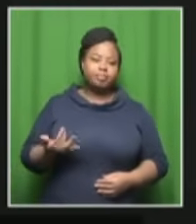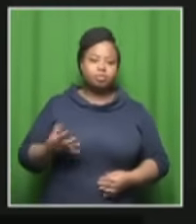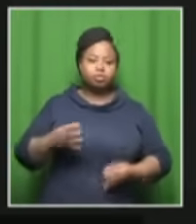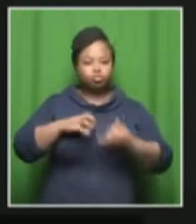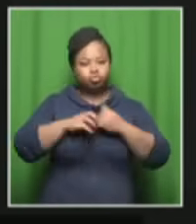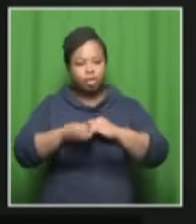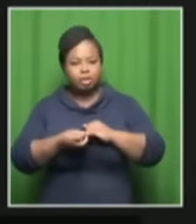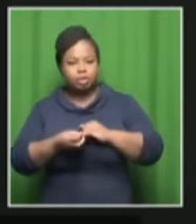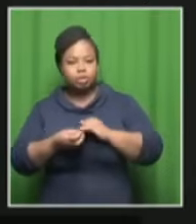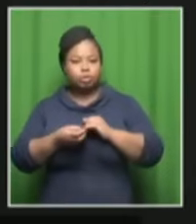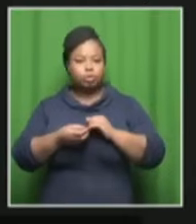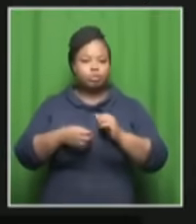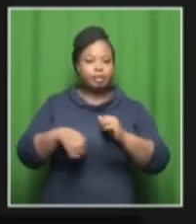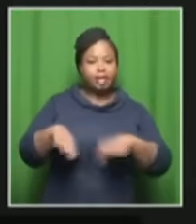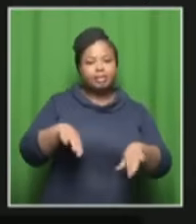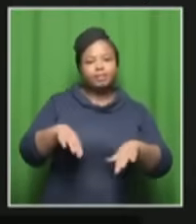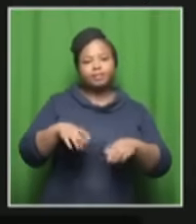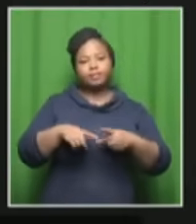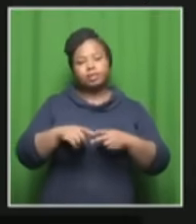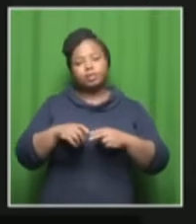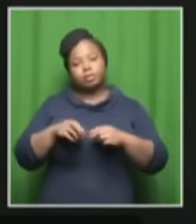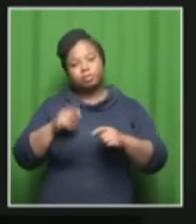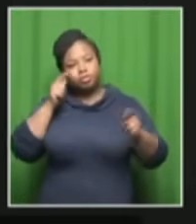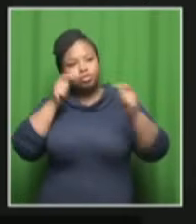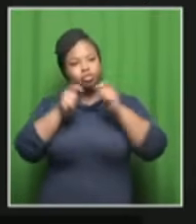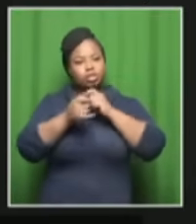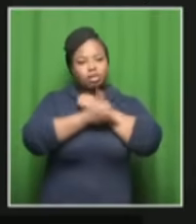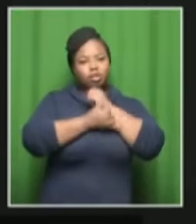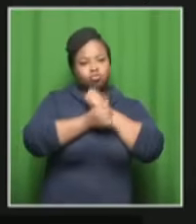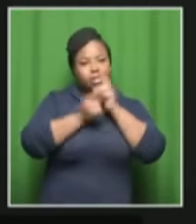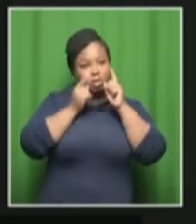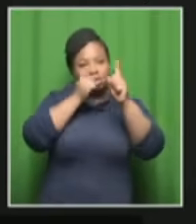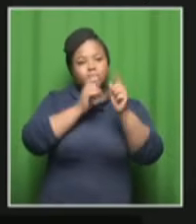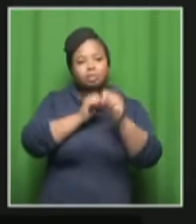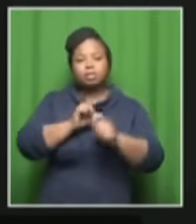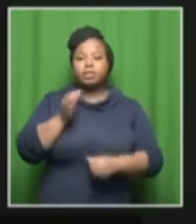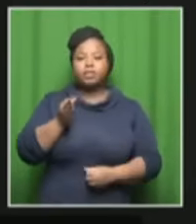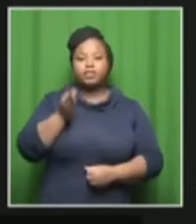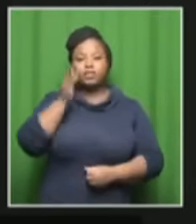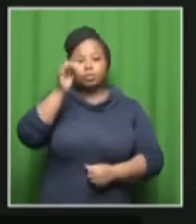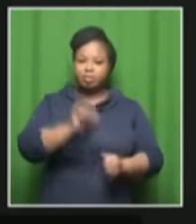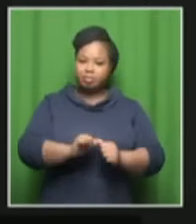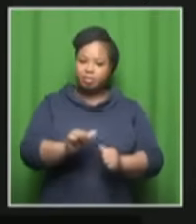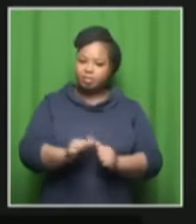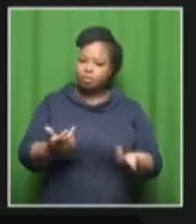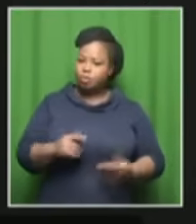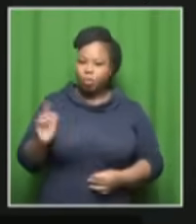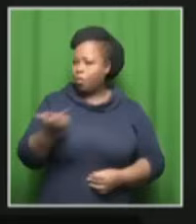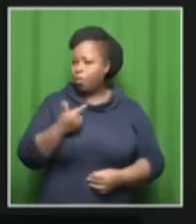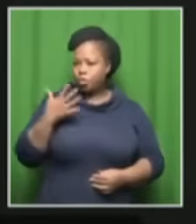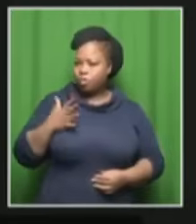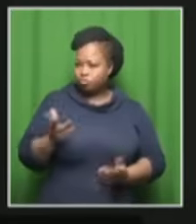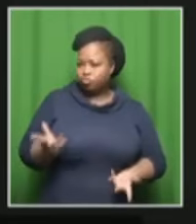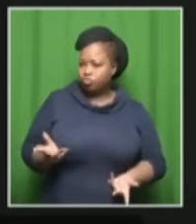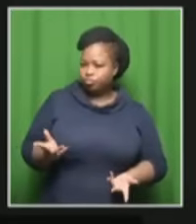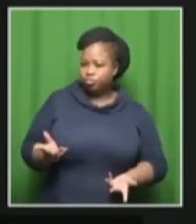very active, hope to change the country, hope to make a better future. I mean, who doesn't want